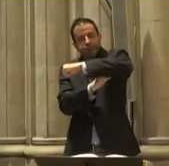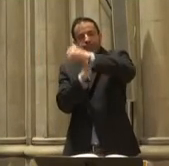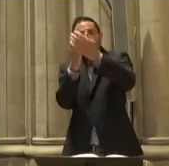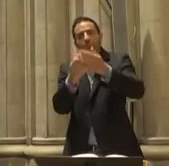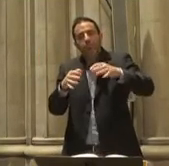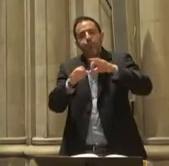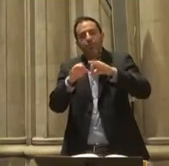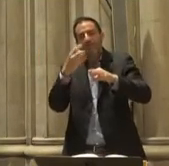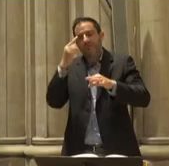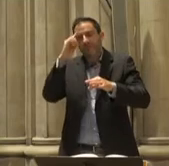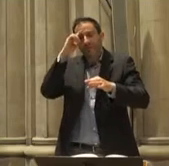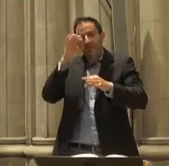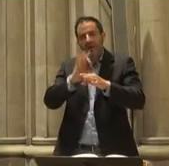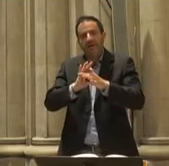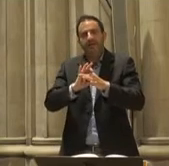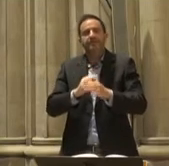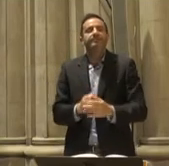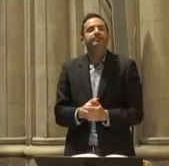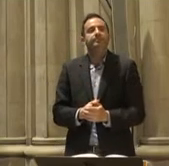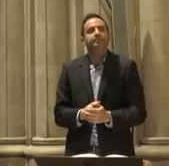for our faith.